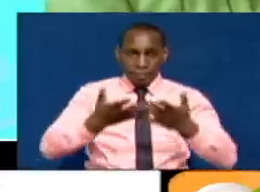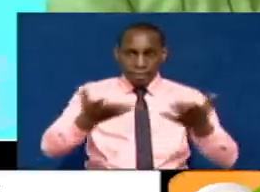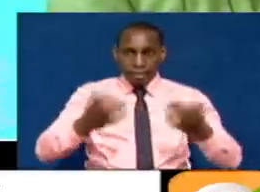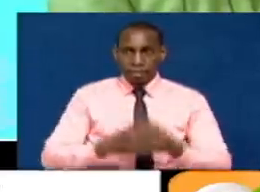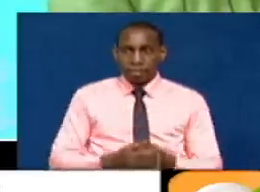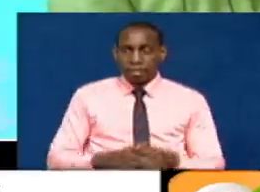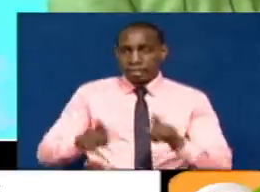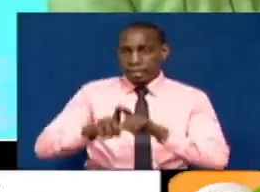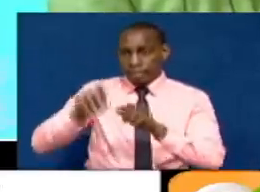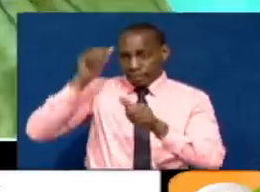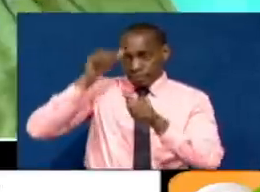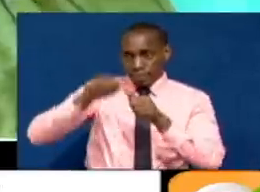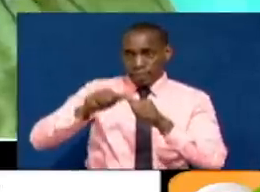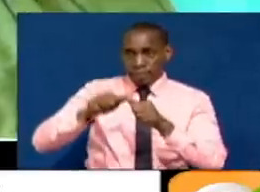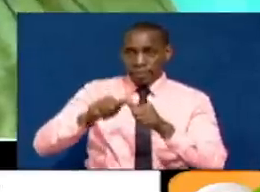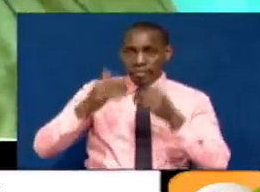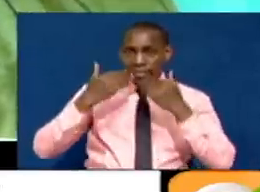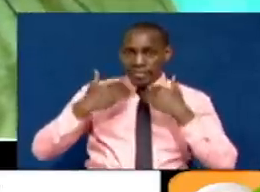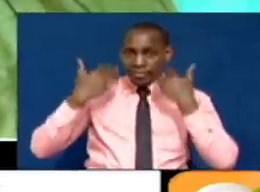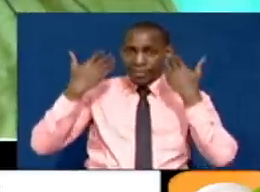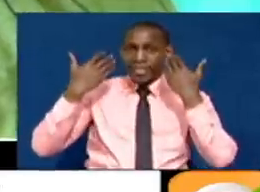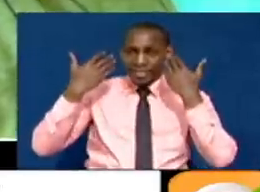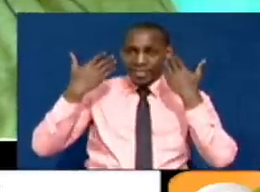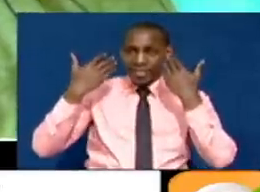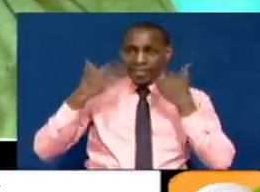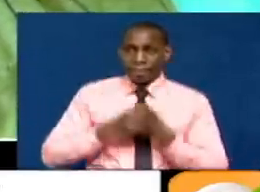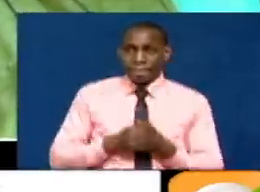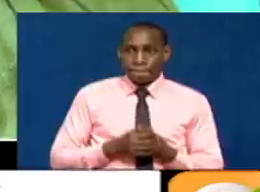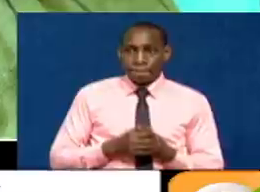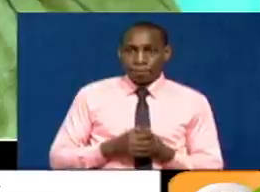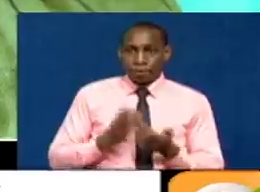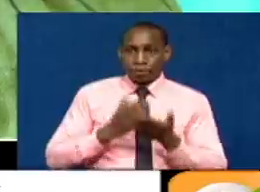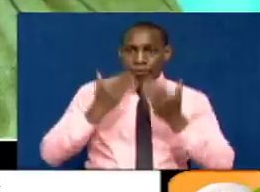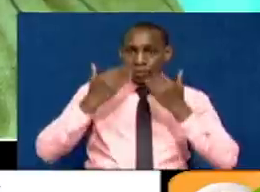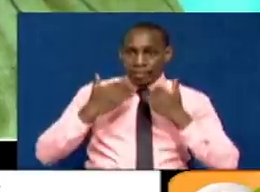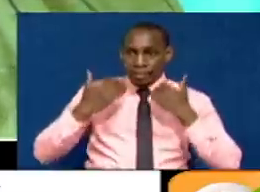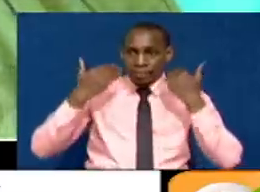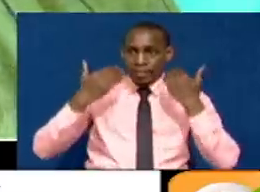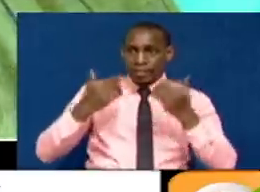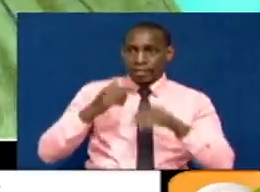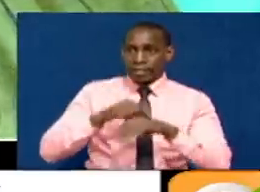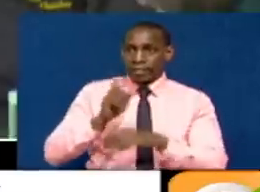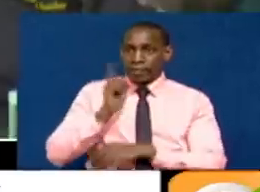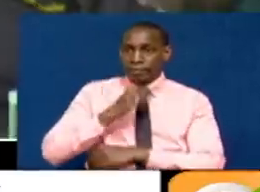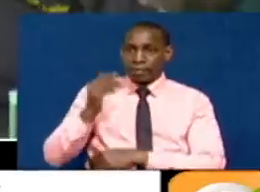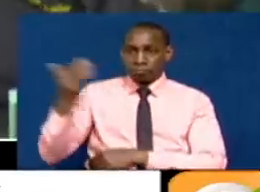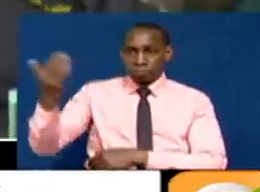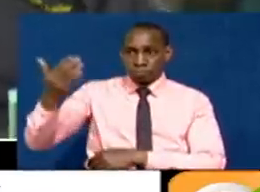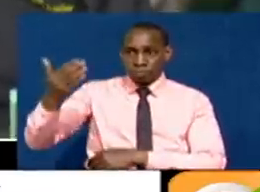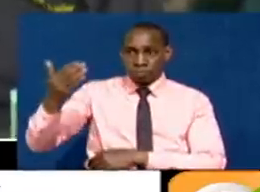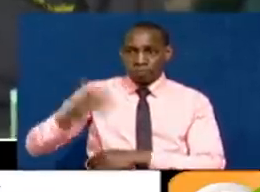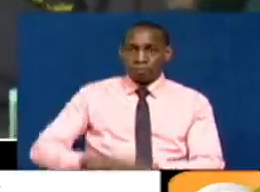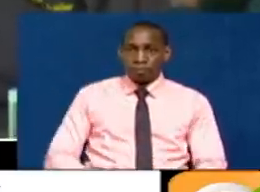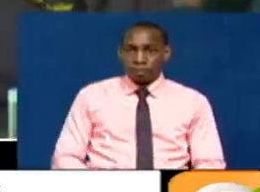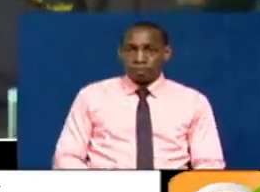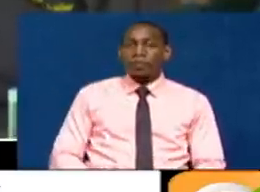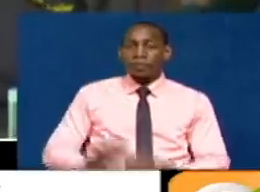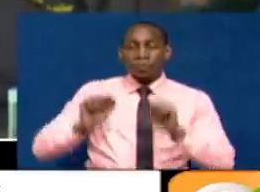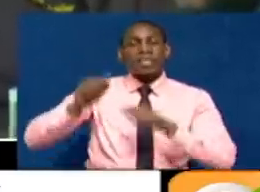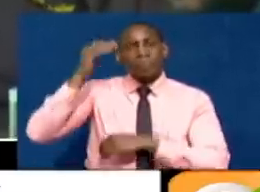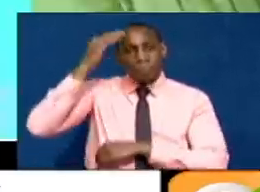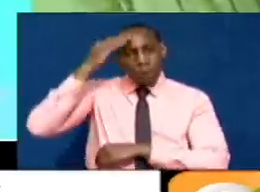And I remember that smile. Yeah, I remember you said that. A certain smile at the end of her speech. And you could